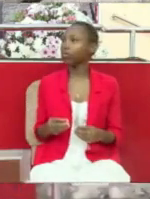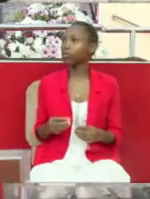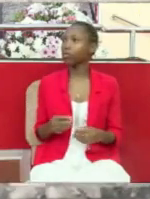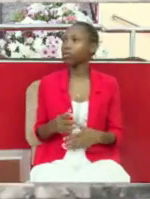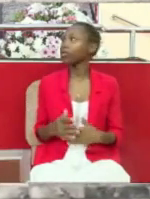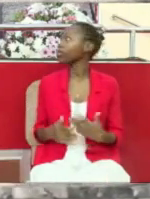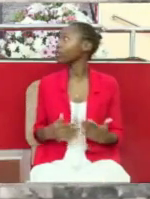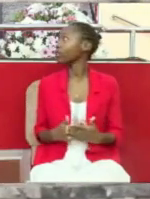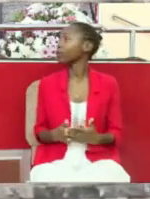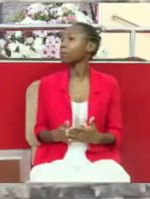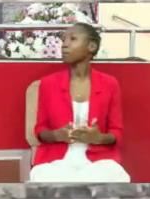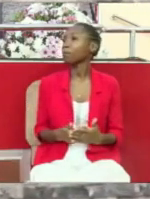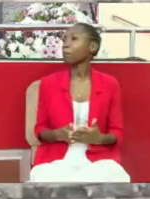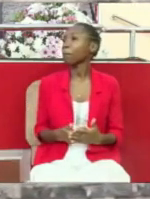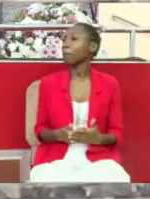mnyenyekevu,